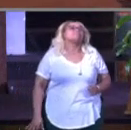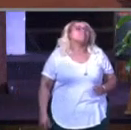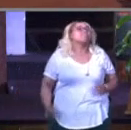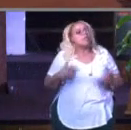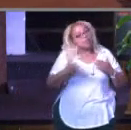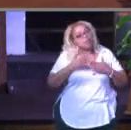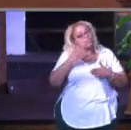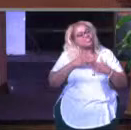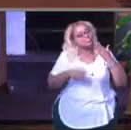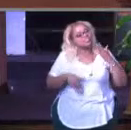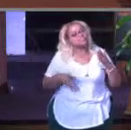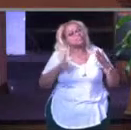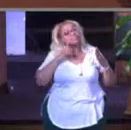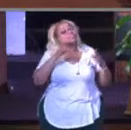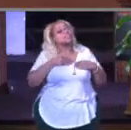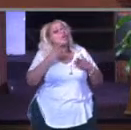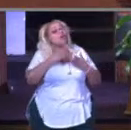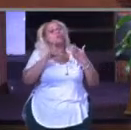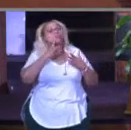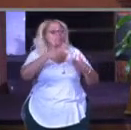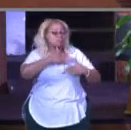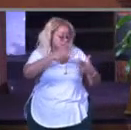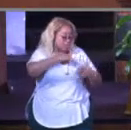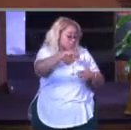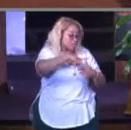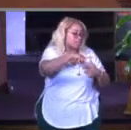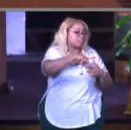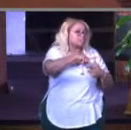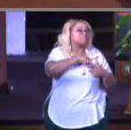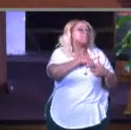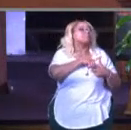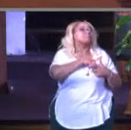Okay, I'm almost done. To receive the Holy Spirit, we breathe.